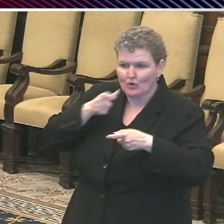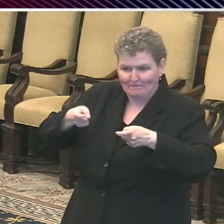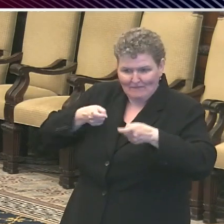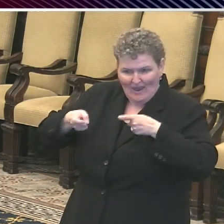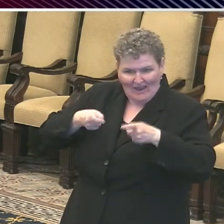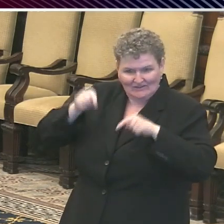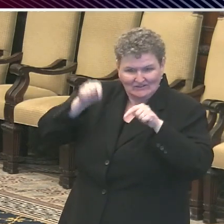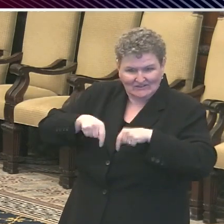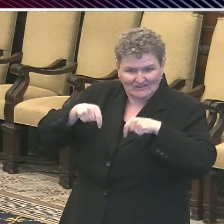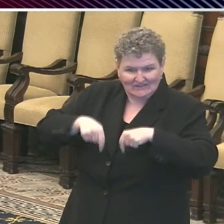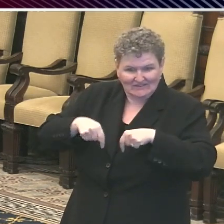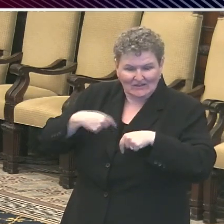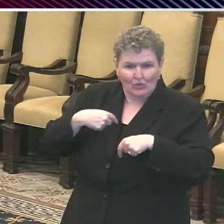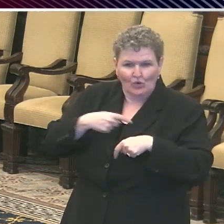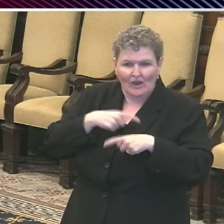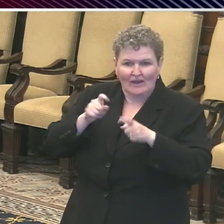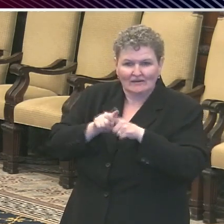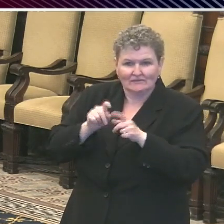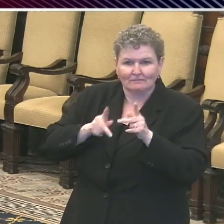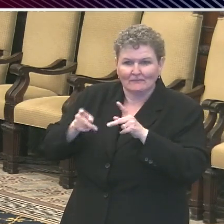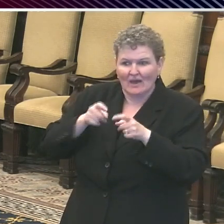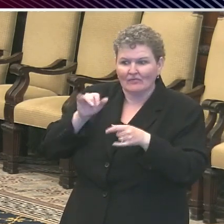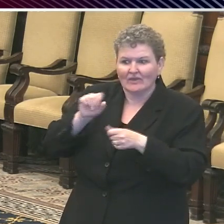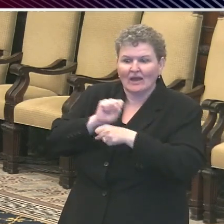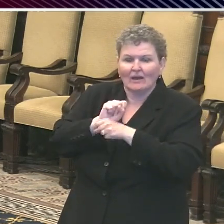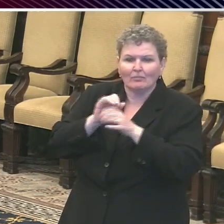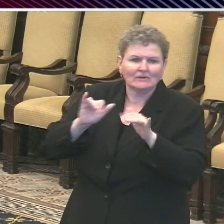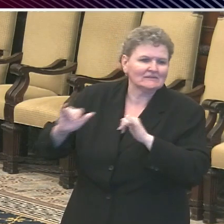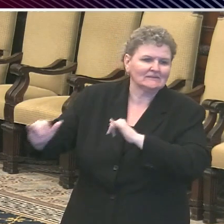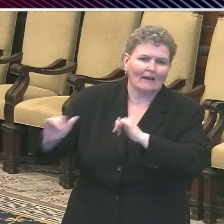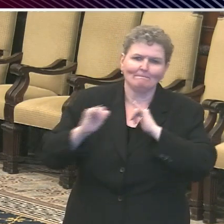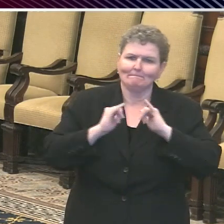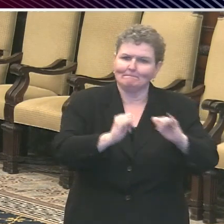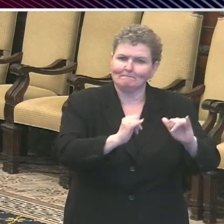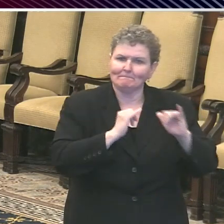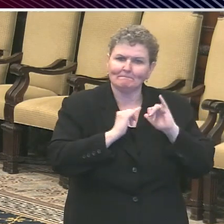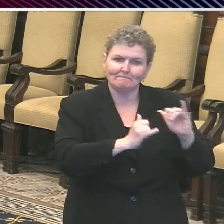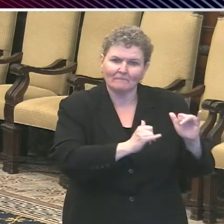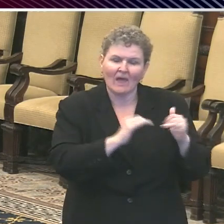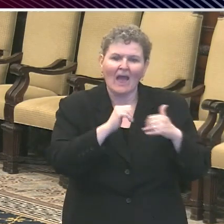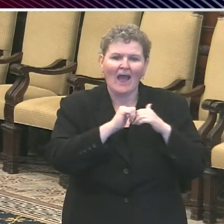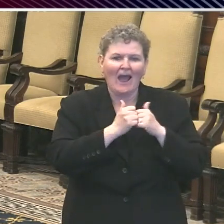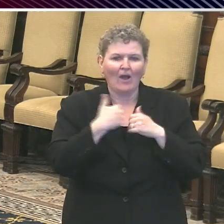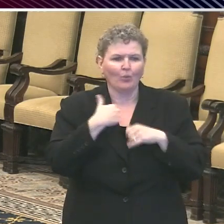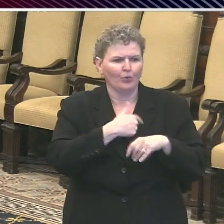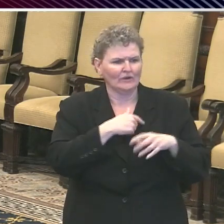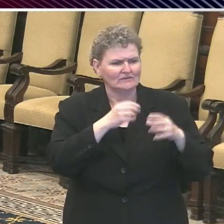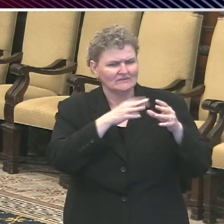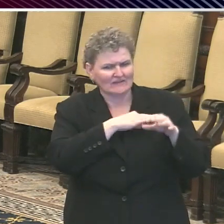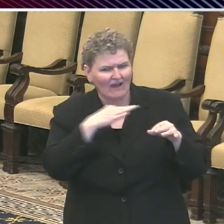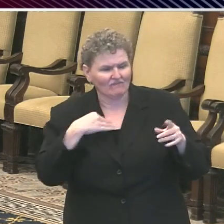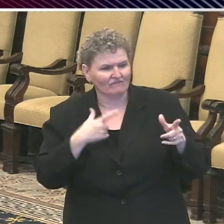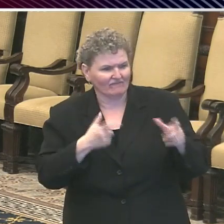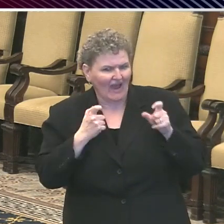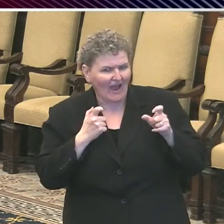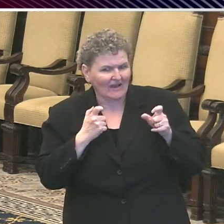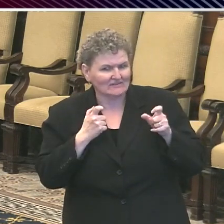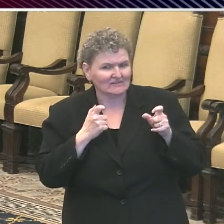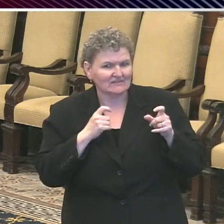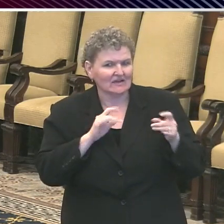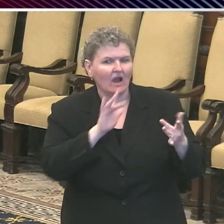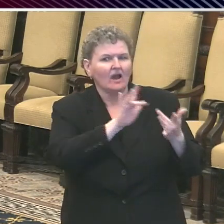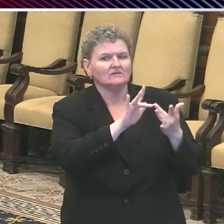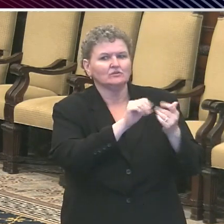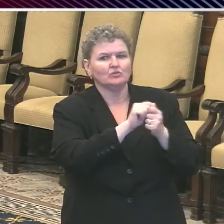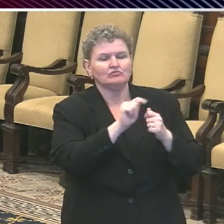manage our own employees. That was a mechanism by which we could get staff on board very quickly so that we could do the contact tracing because we were in a hurry to do